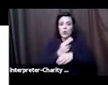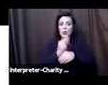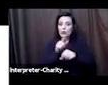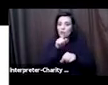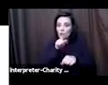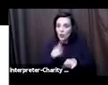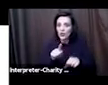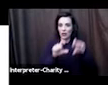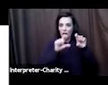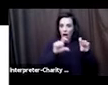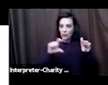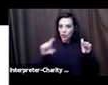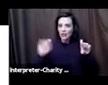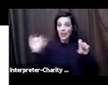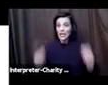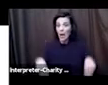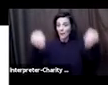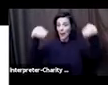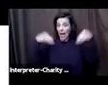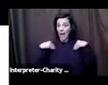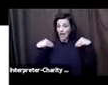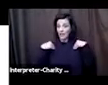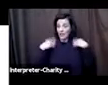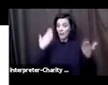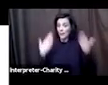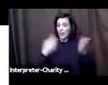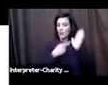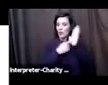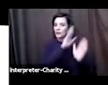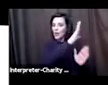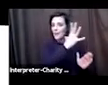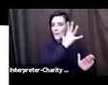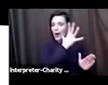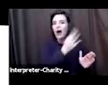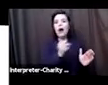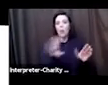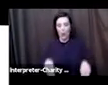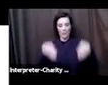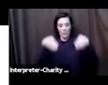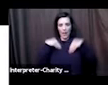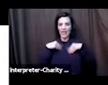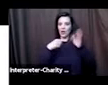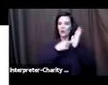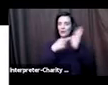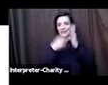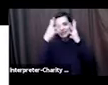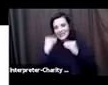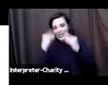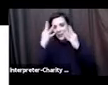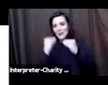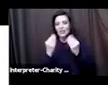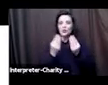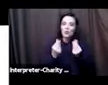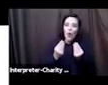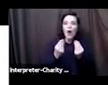real objects. Maybe a blanket might represent their mom or sleeping because it's soft, it's something they use at night, it